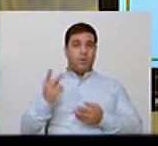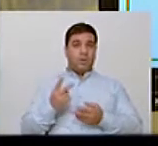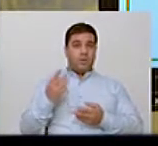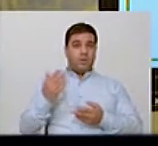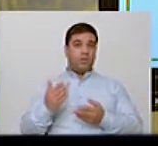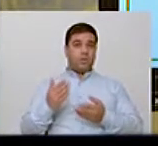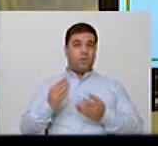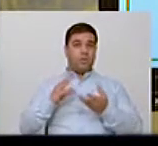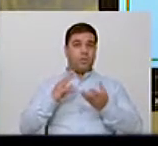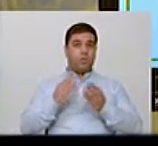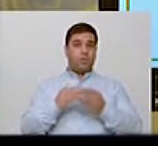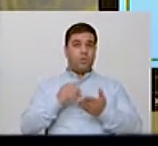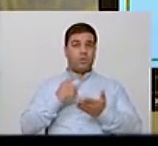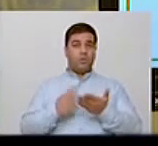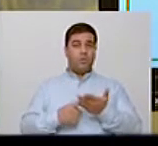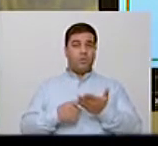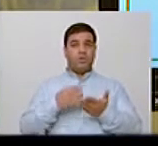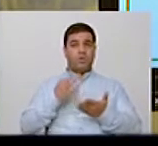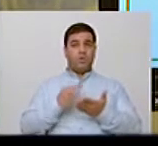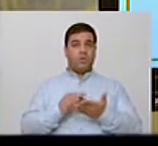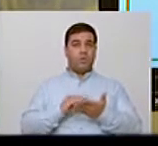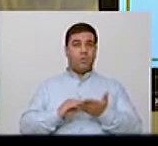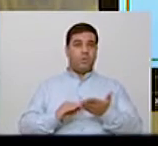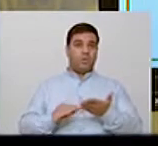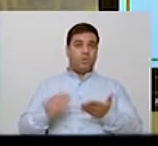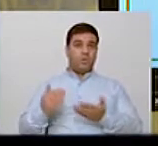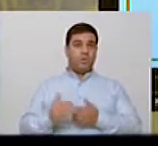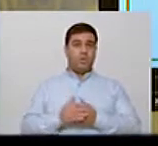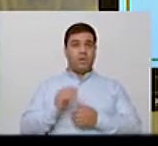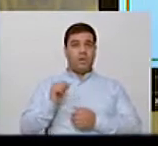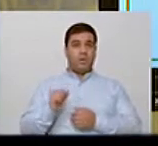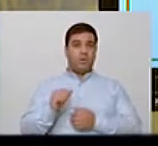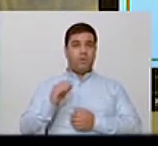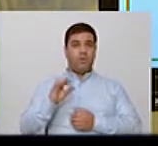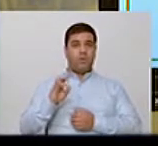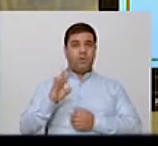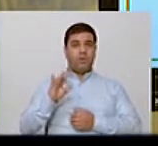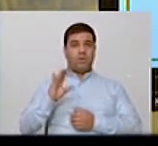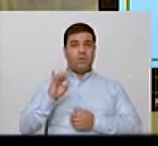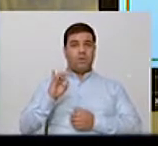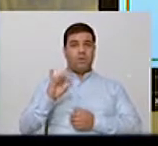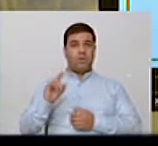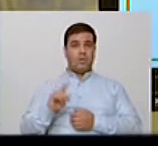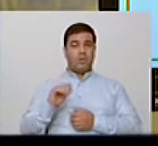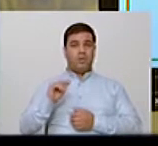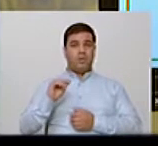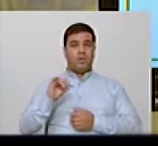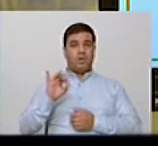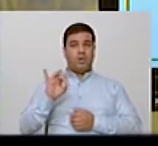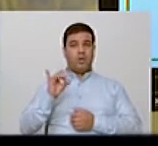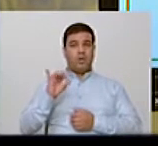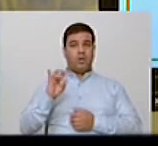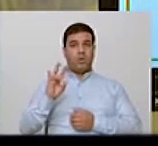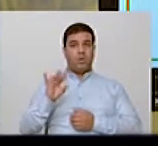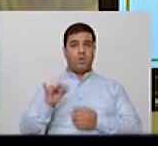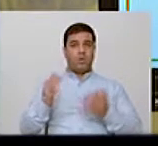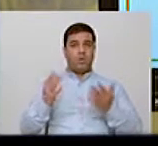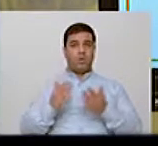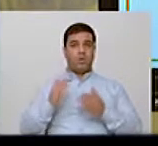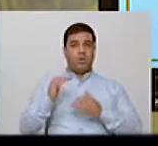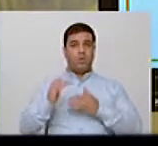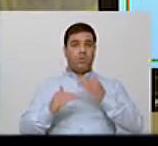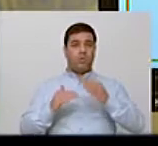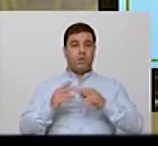2. Quyidagi savollarga javob yozing. A. Fotosintez jarayoni qanday